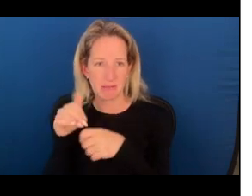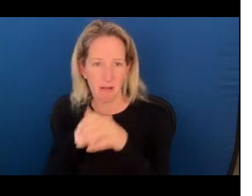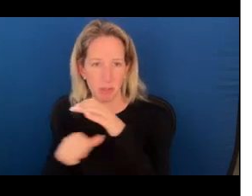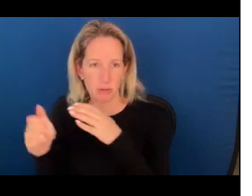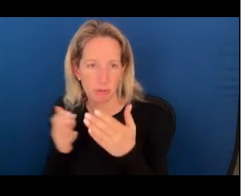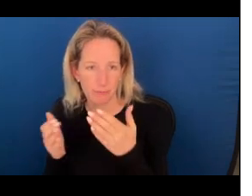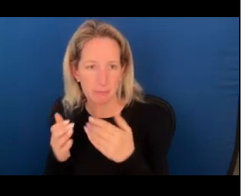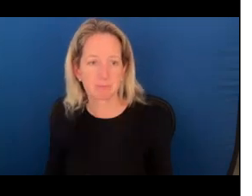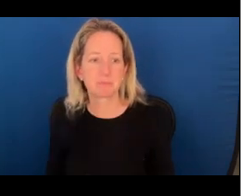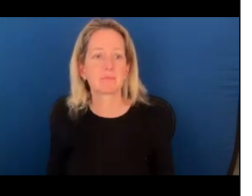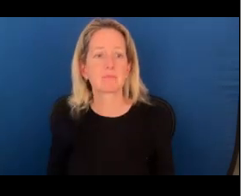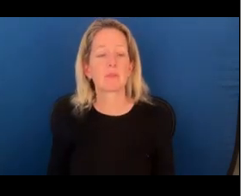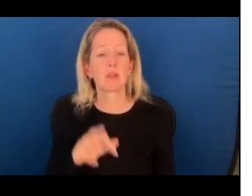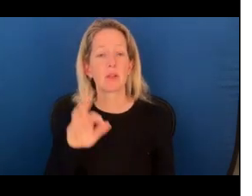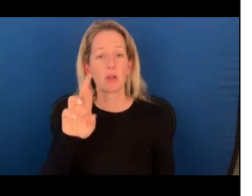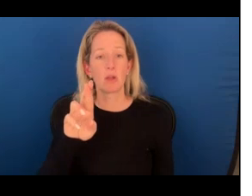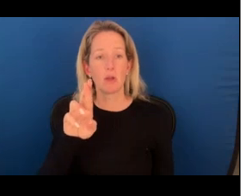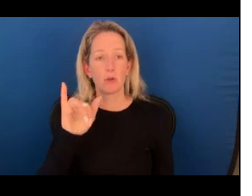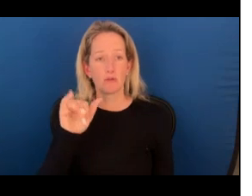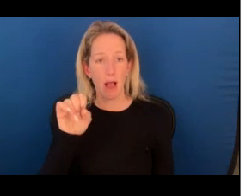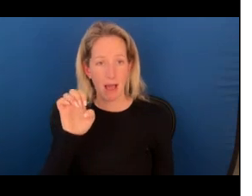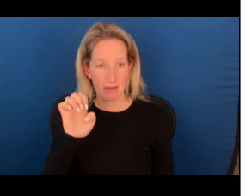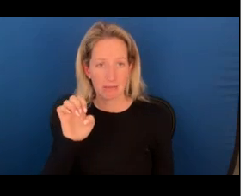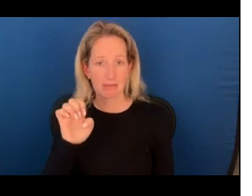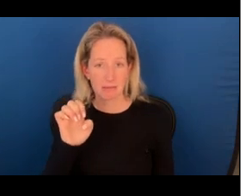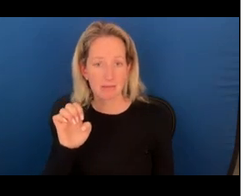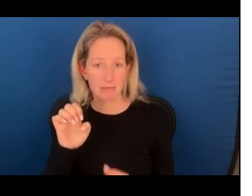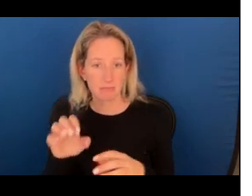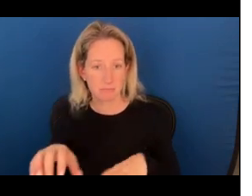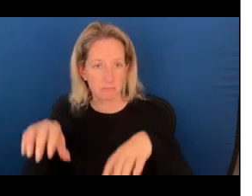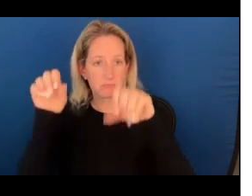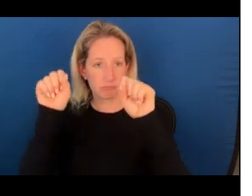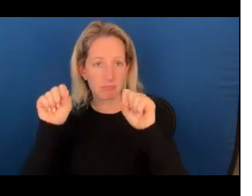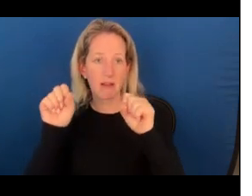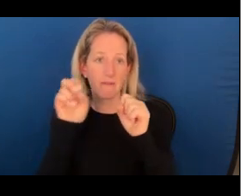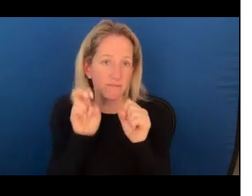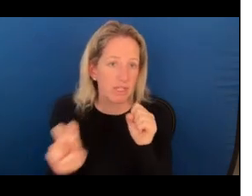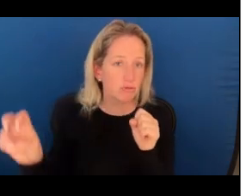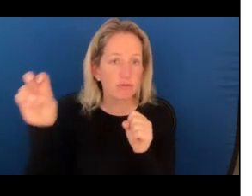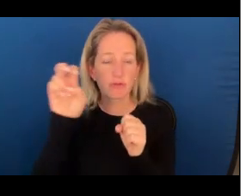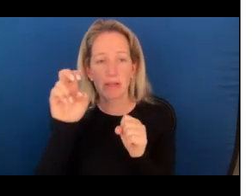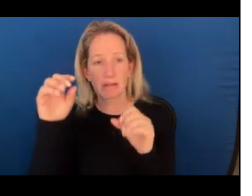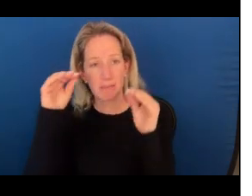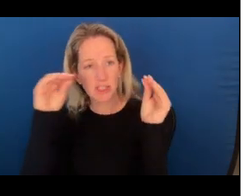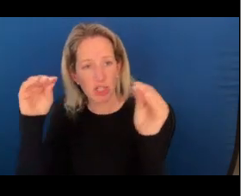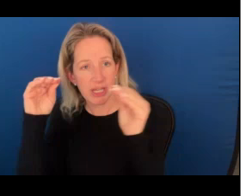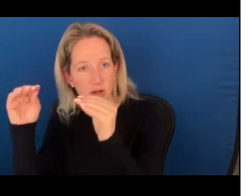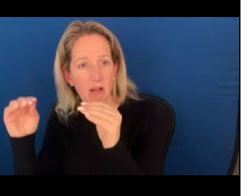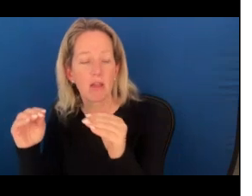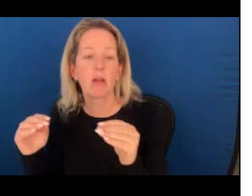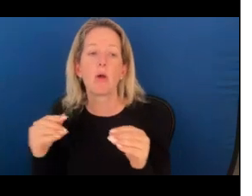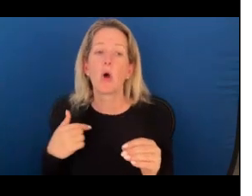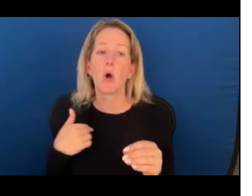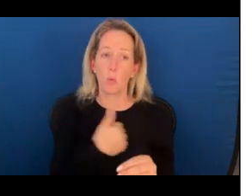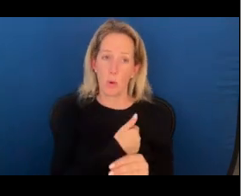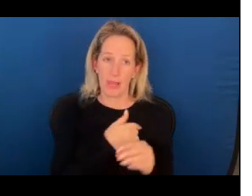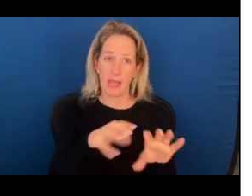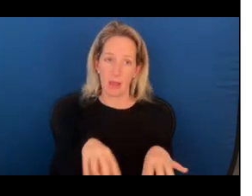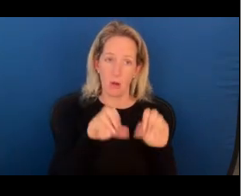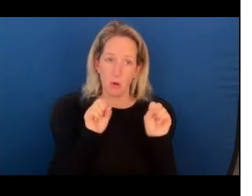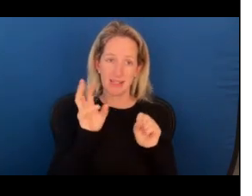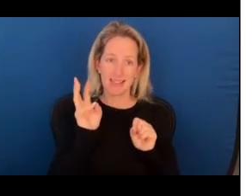So RISE is doing some educational field trips. We're doing 6 cleanups per